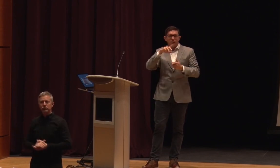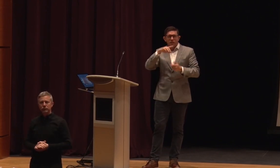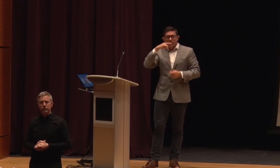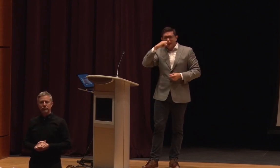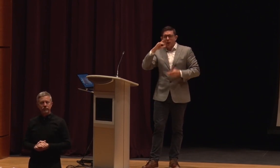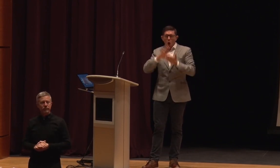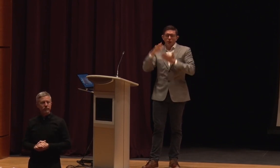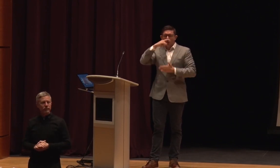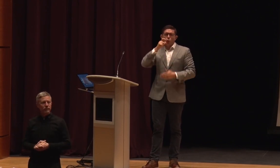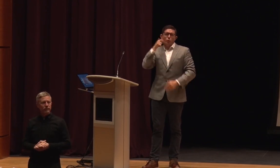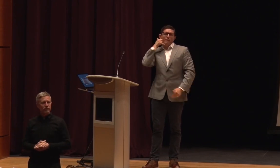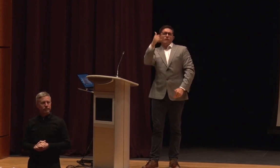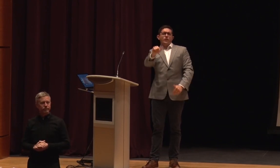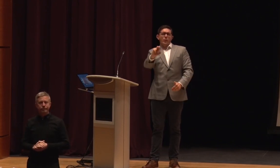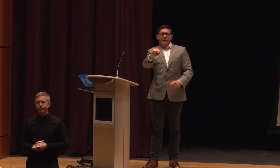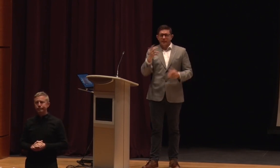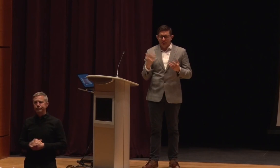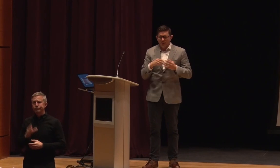I've had the